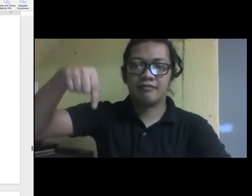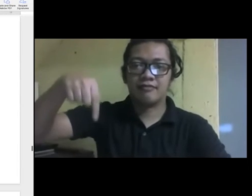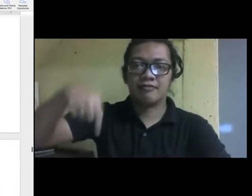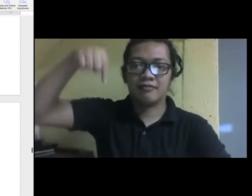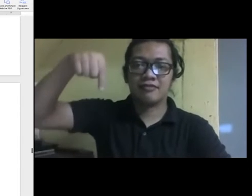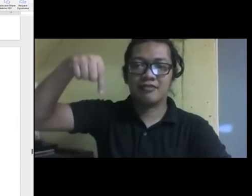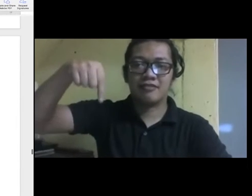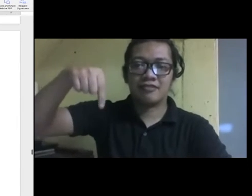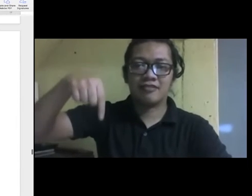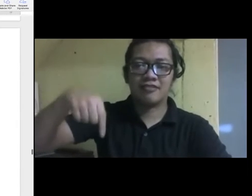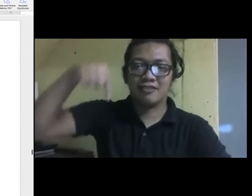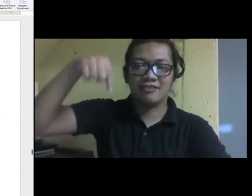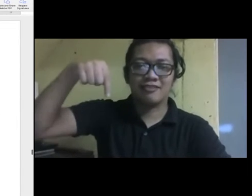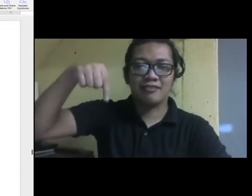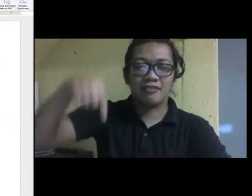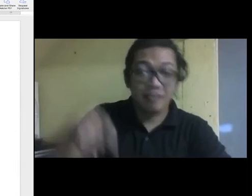Go down.